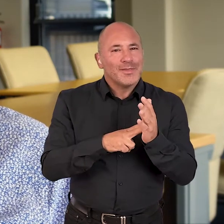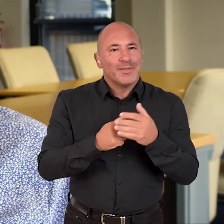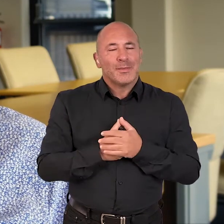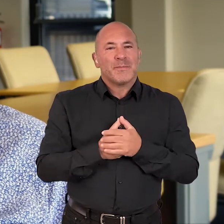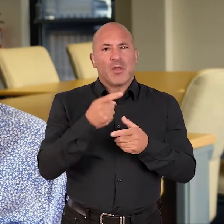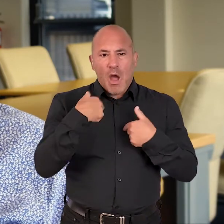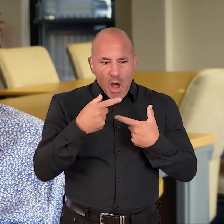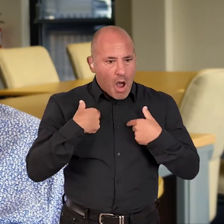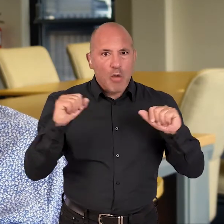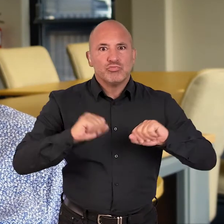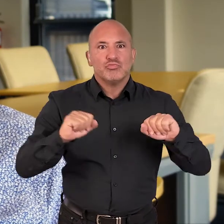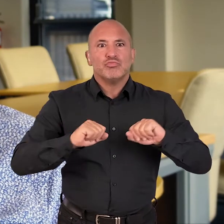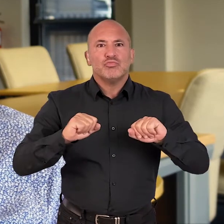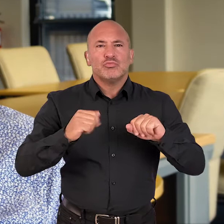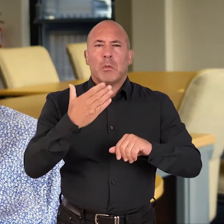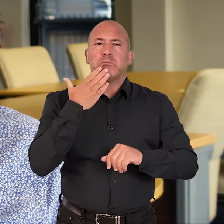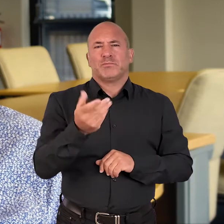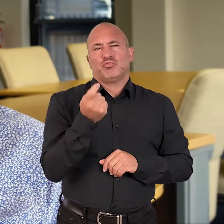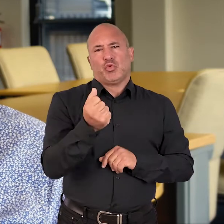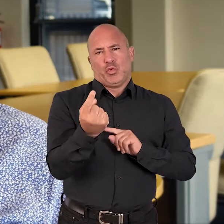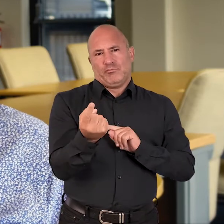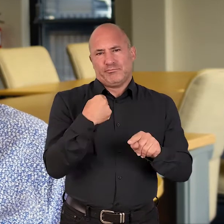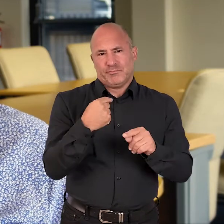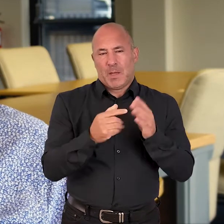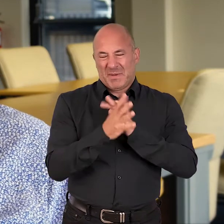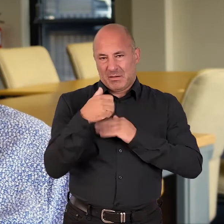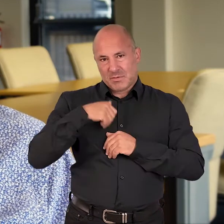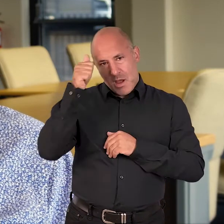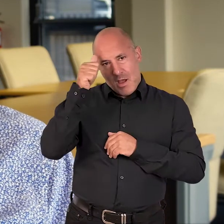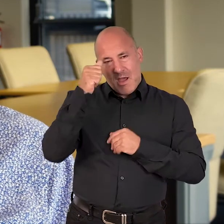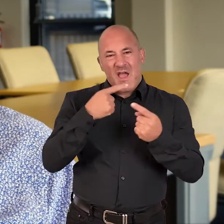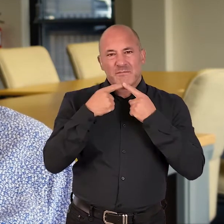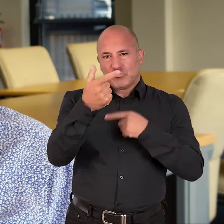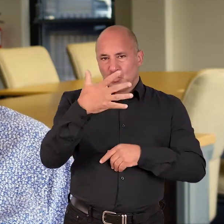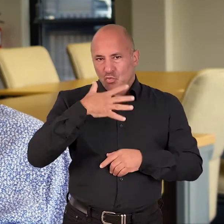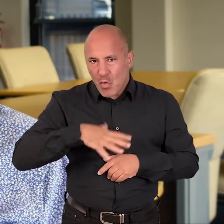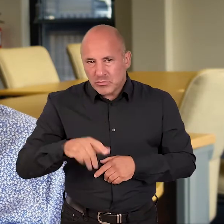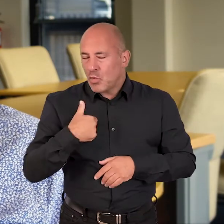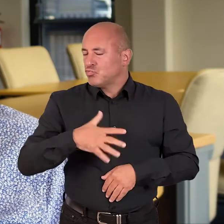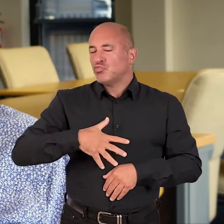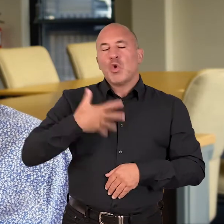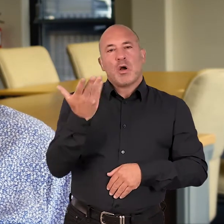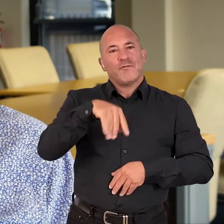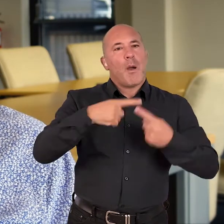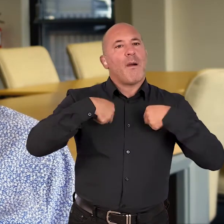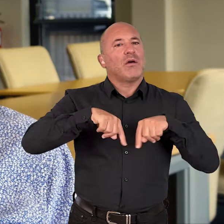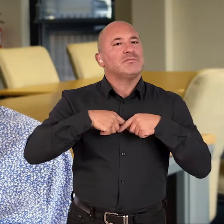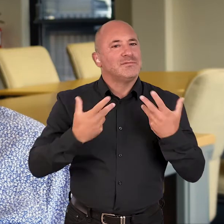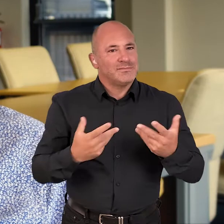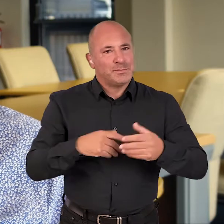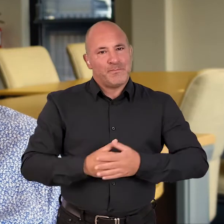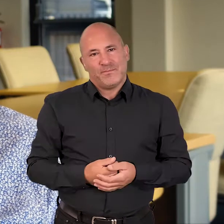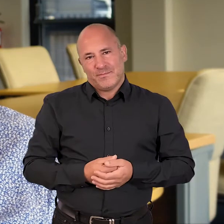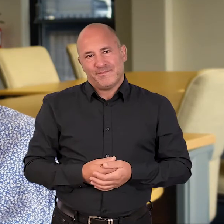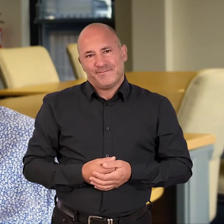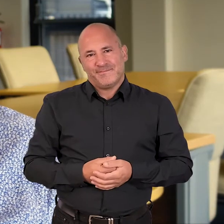in June. And if you haven't sent yours back yet, please do return it as soon as possible so that we know what information you